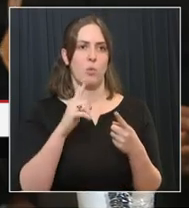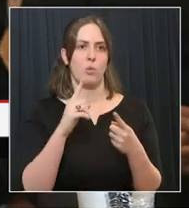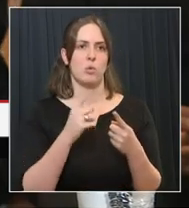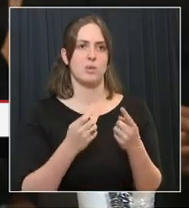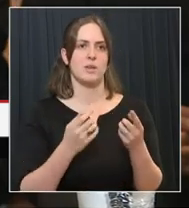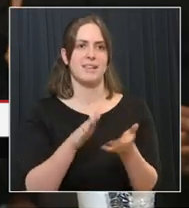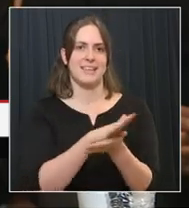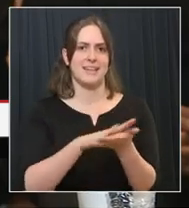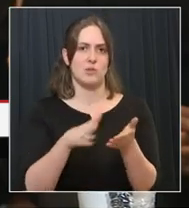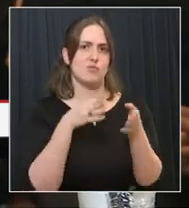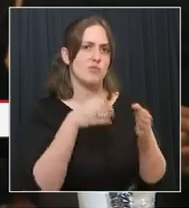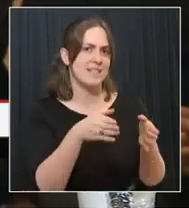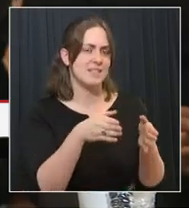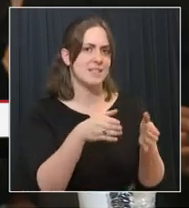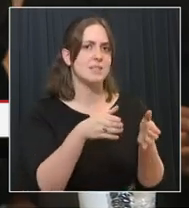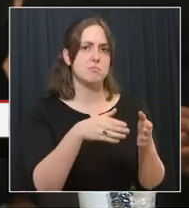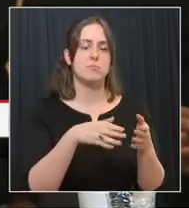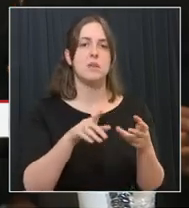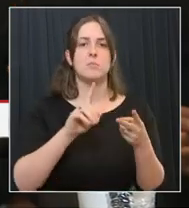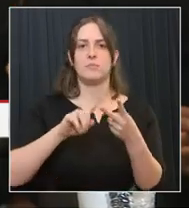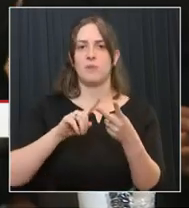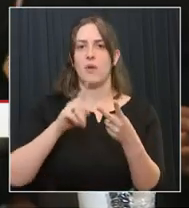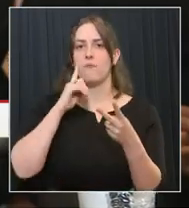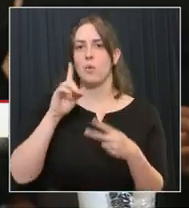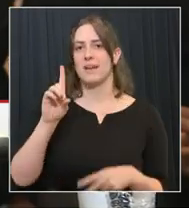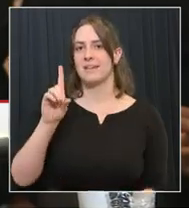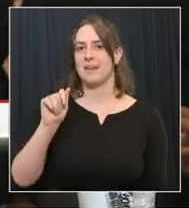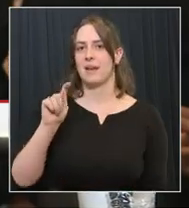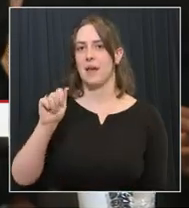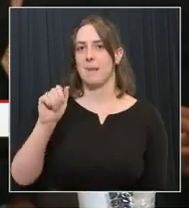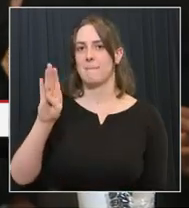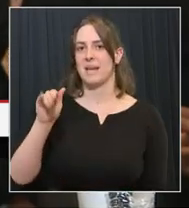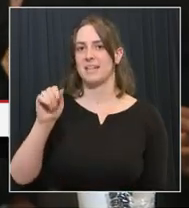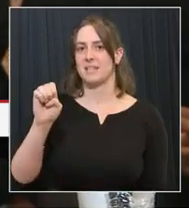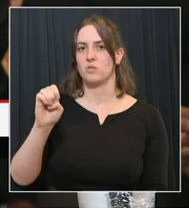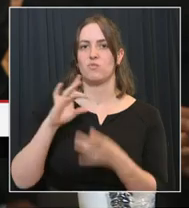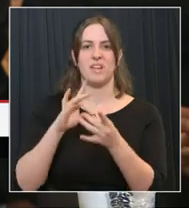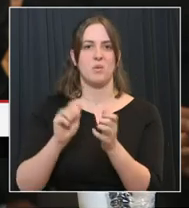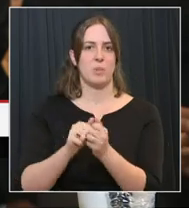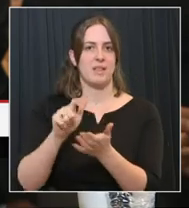for access to a database involving litigation.